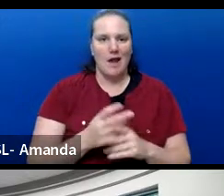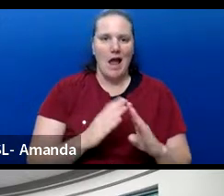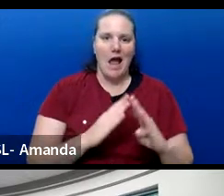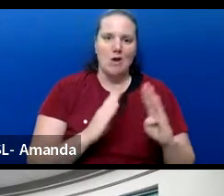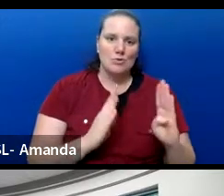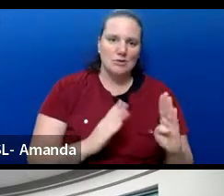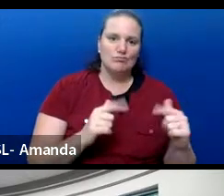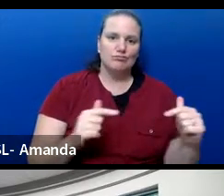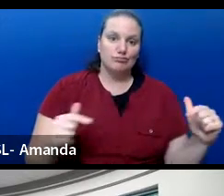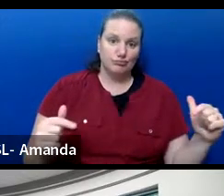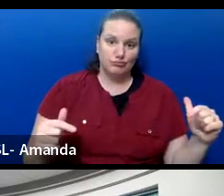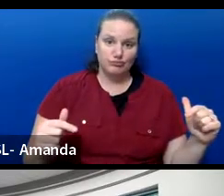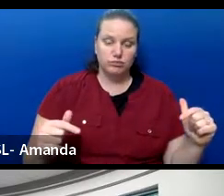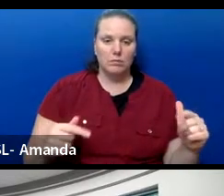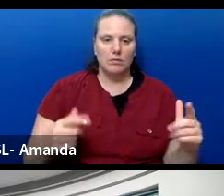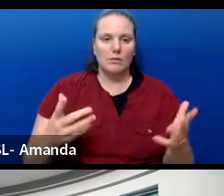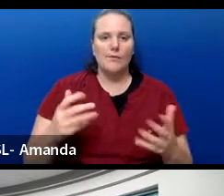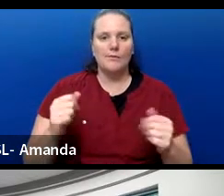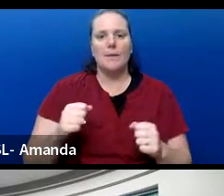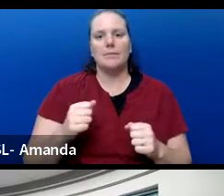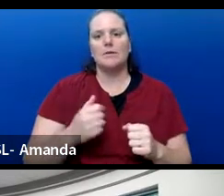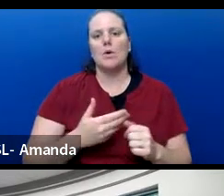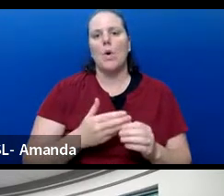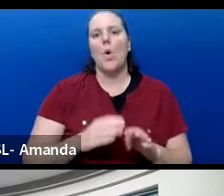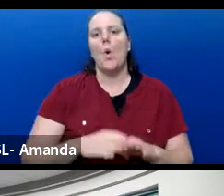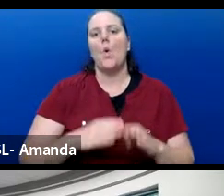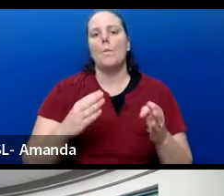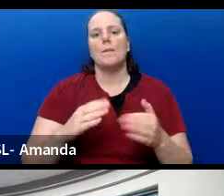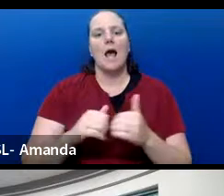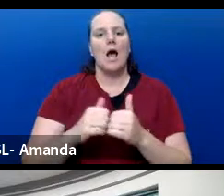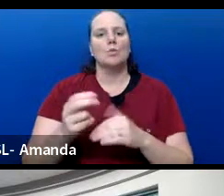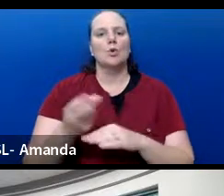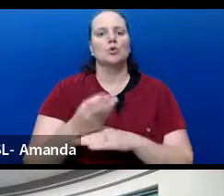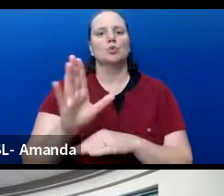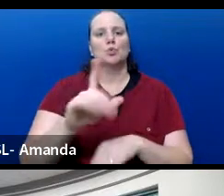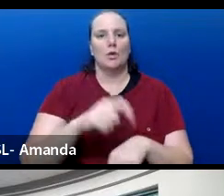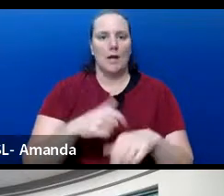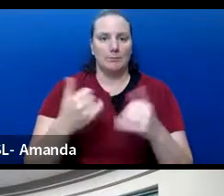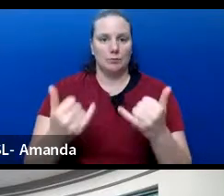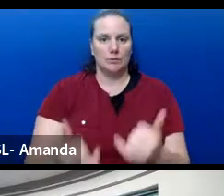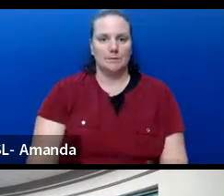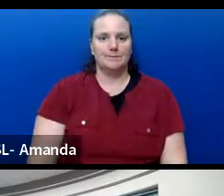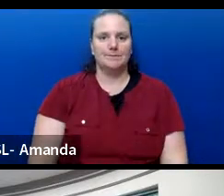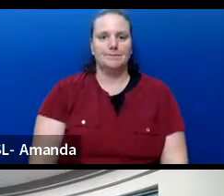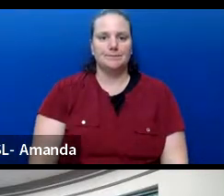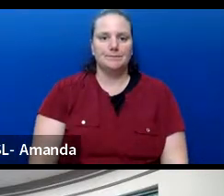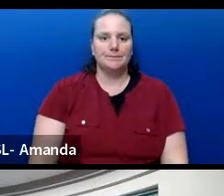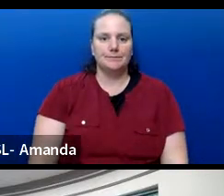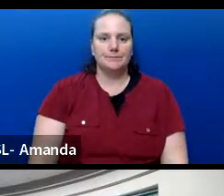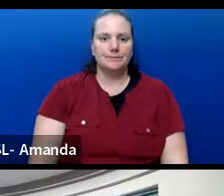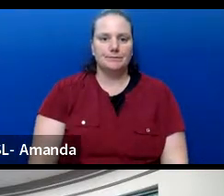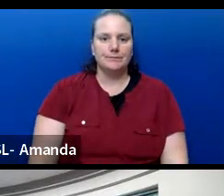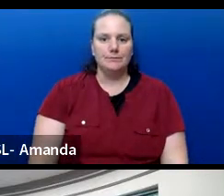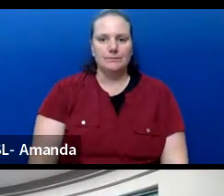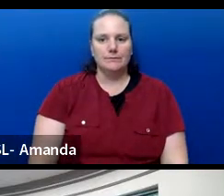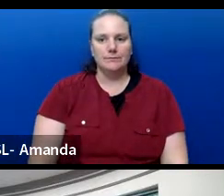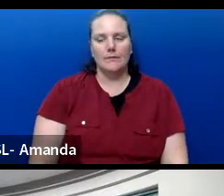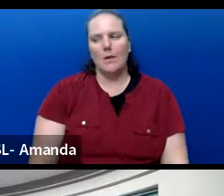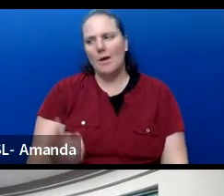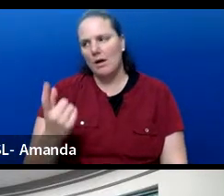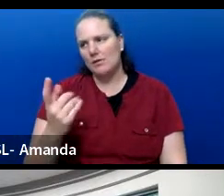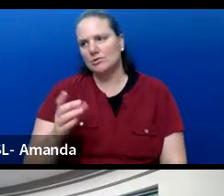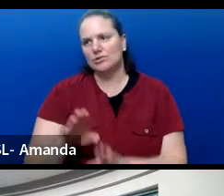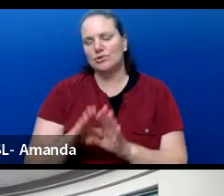like that. So I think you can be really open with how you all want to use your time today. But Tom, we could do a general statement.